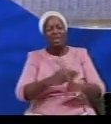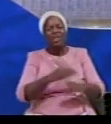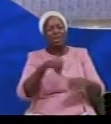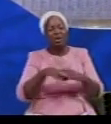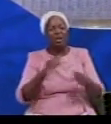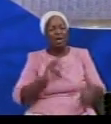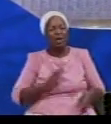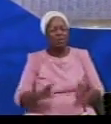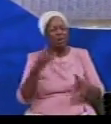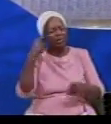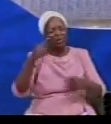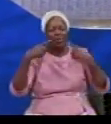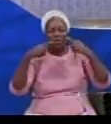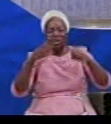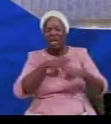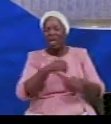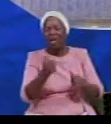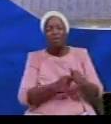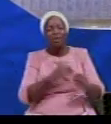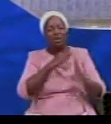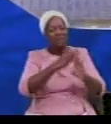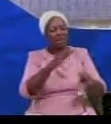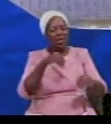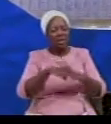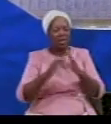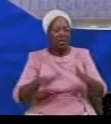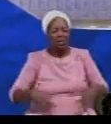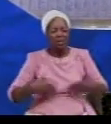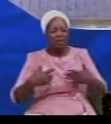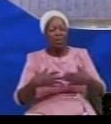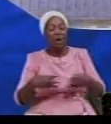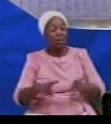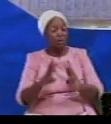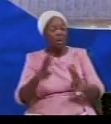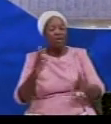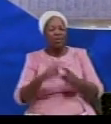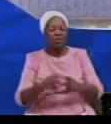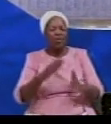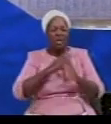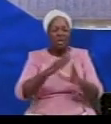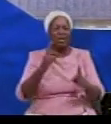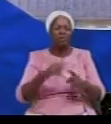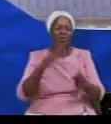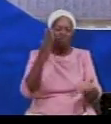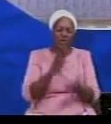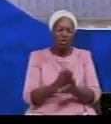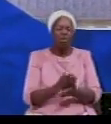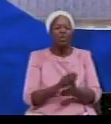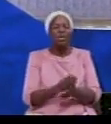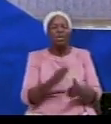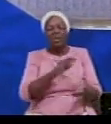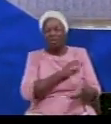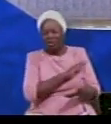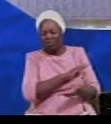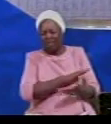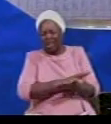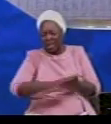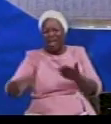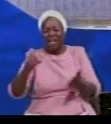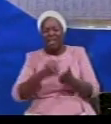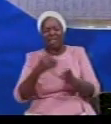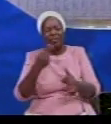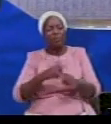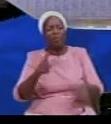every obstacle in our way to hinder, to debar, to stop, clear it from every life, in